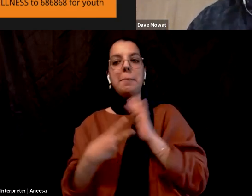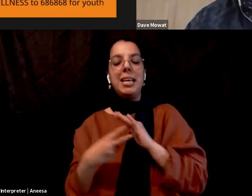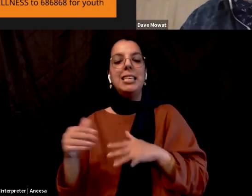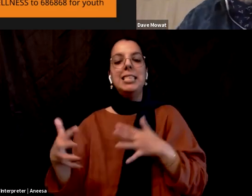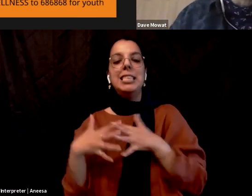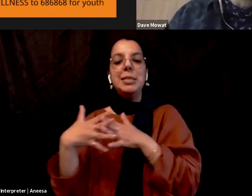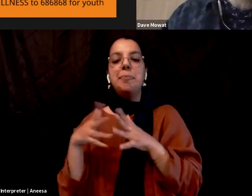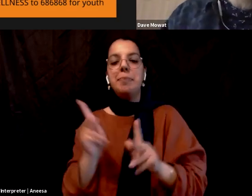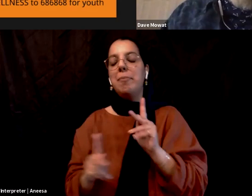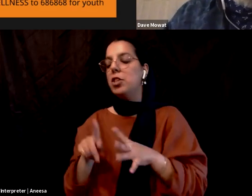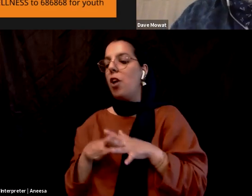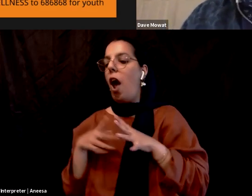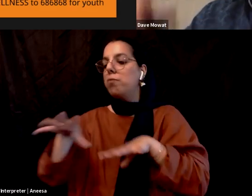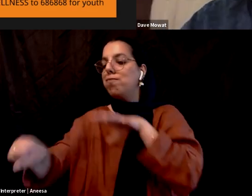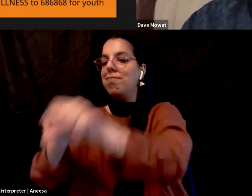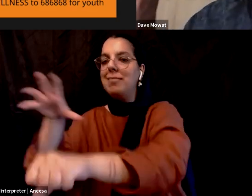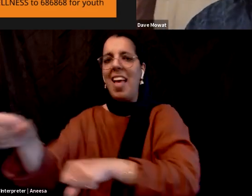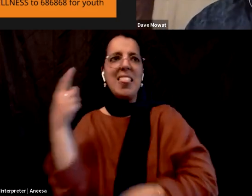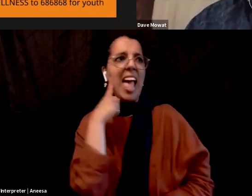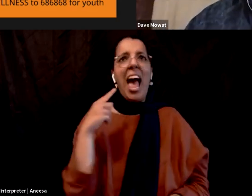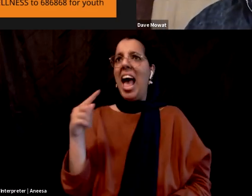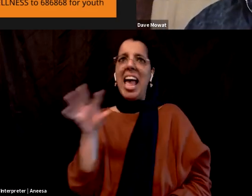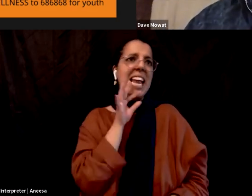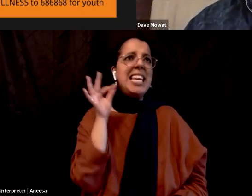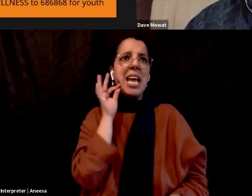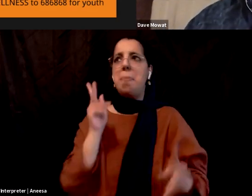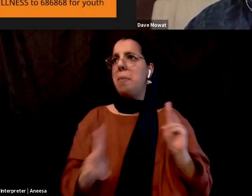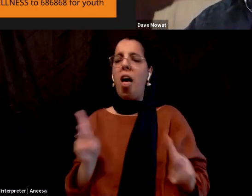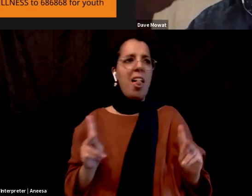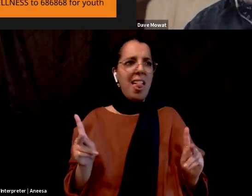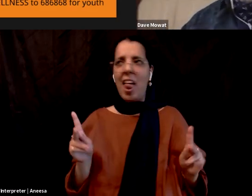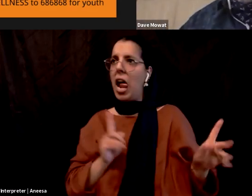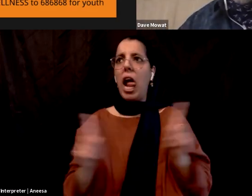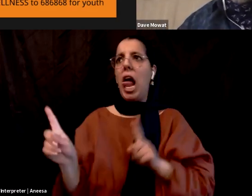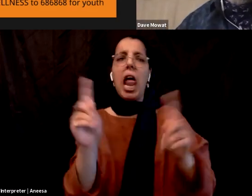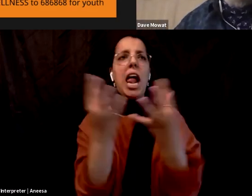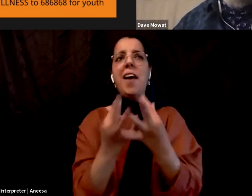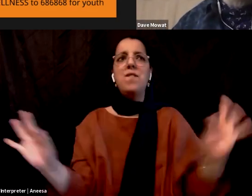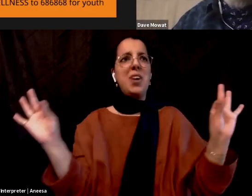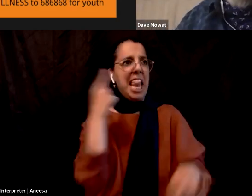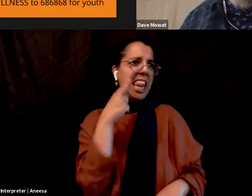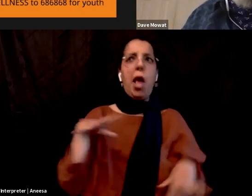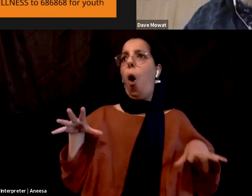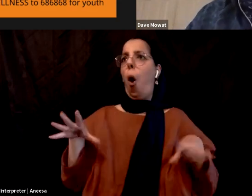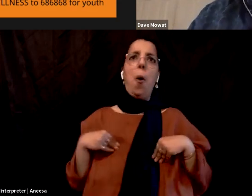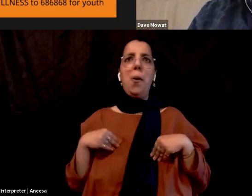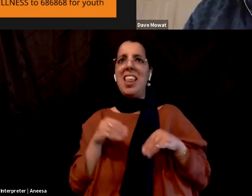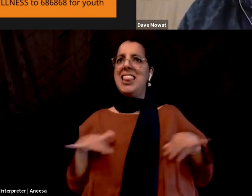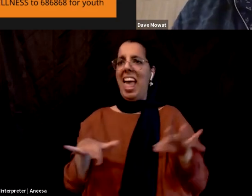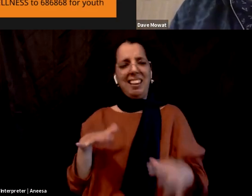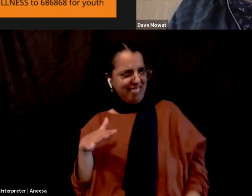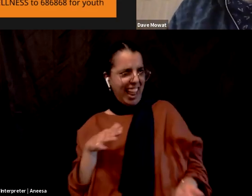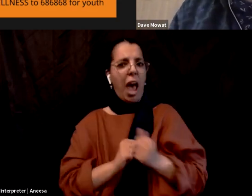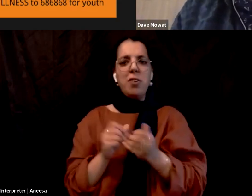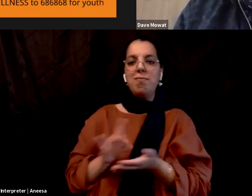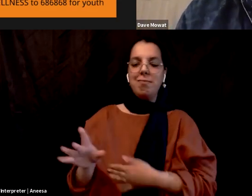something with the Indians. They can't be running around the land and claiming that they own the land.